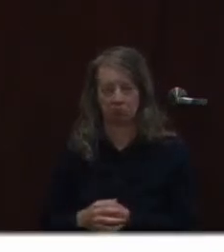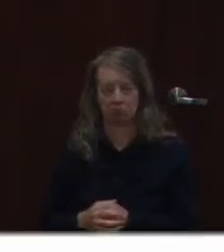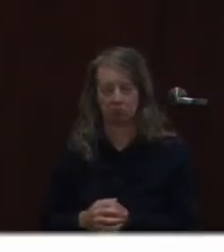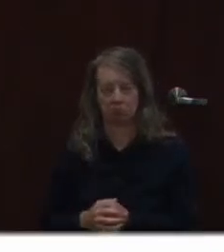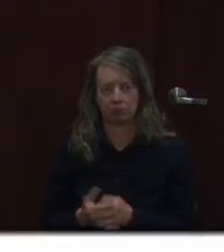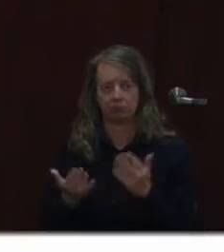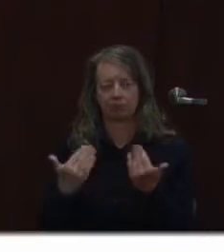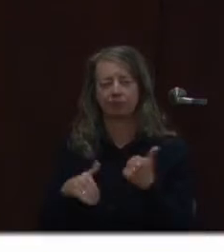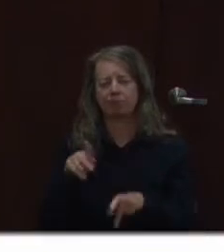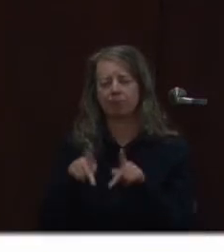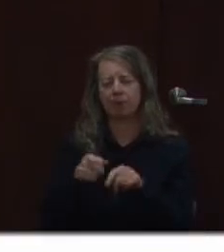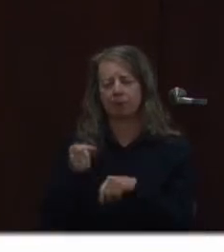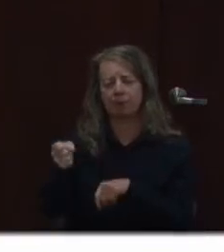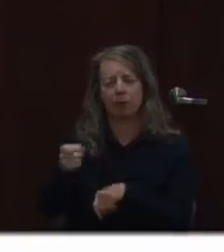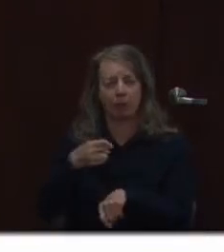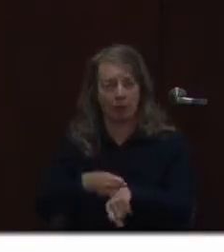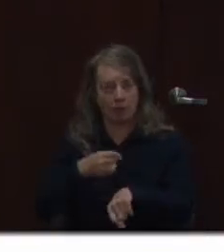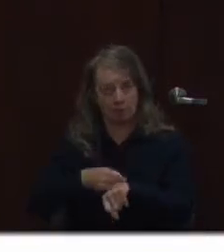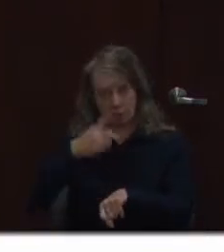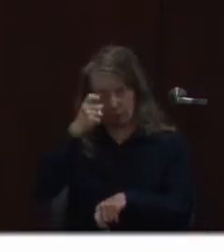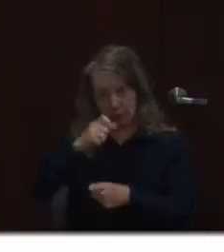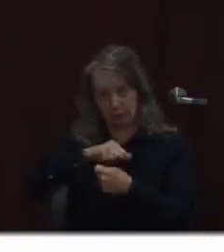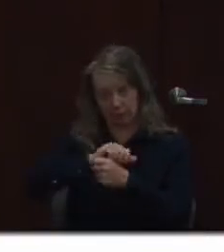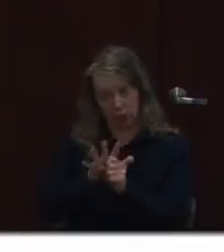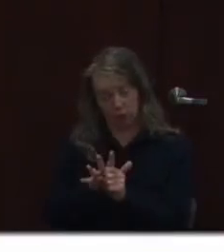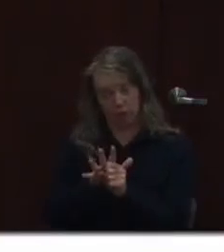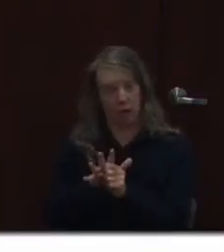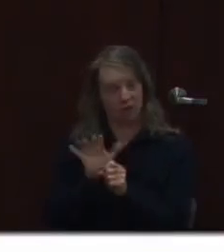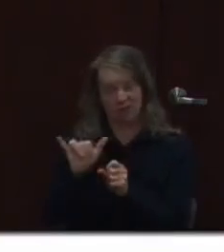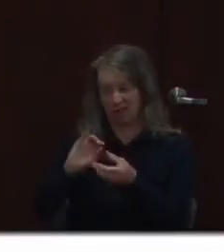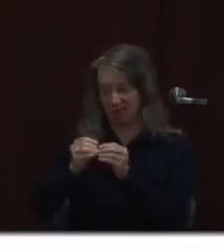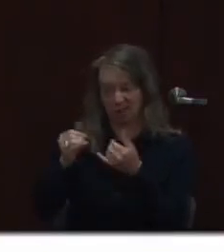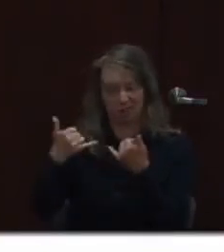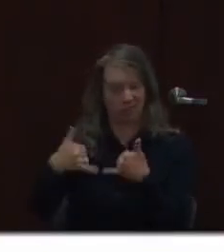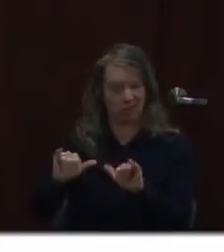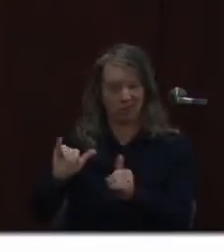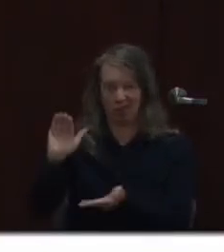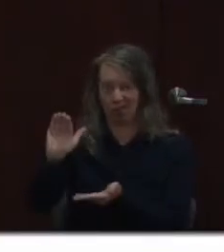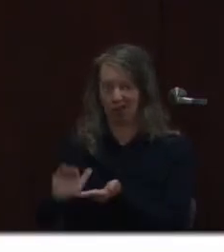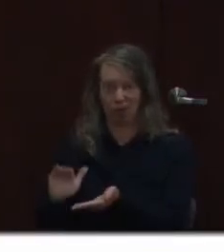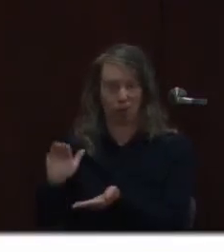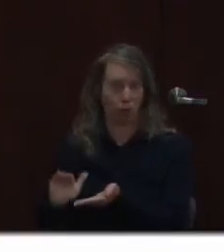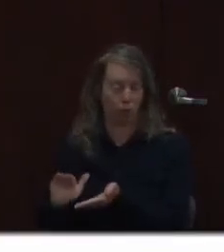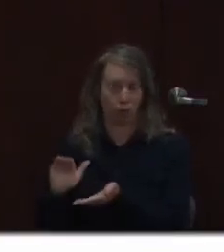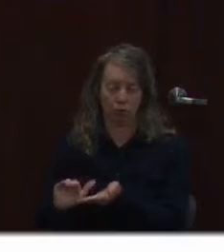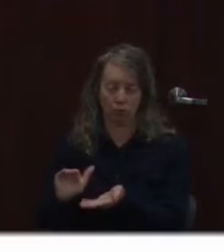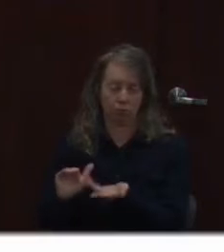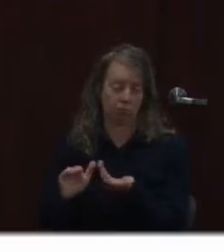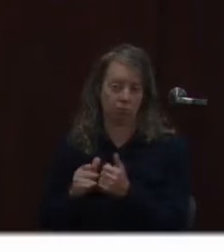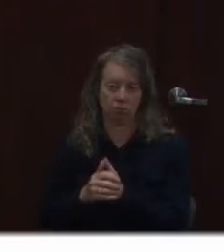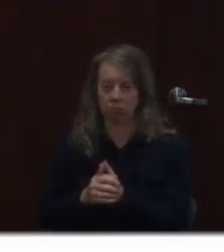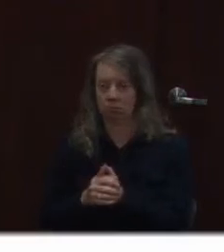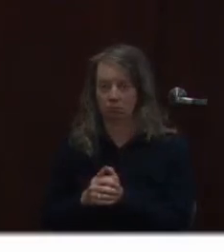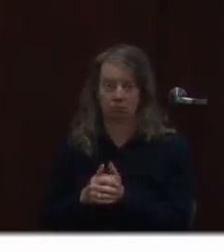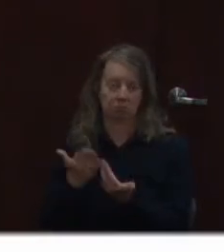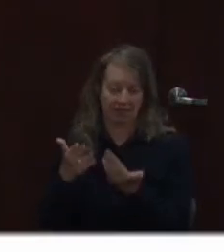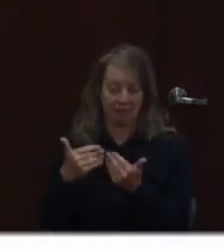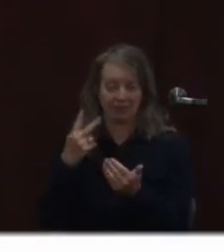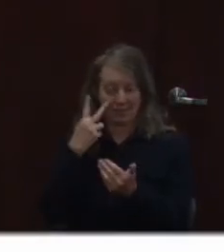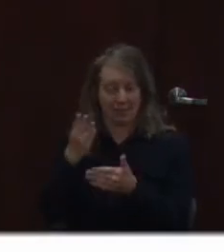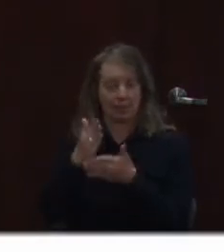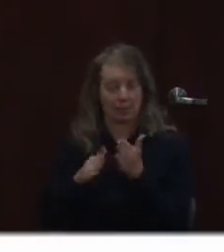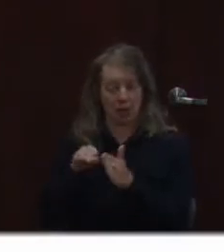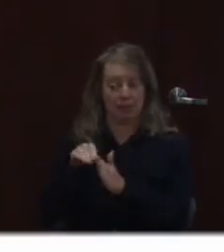Our regional hospitalization, those continue to remain low and have seen even a decline in the